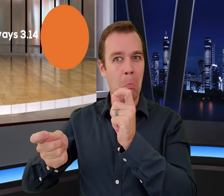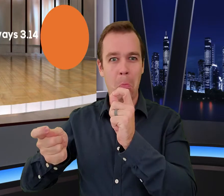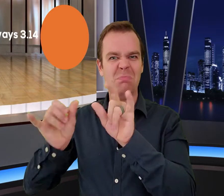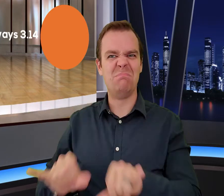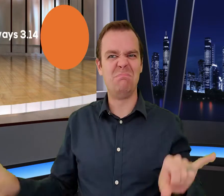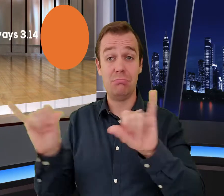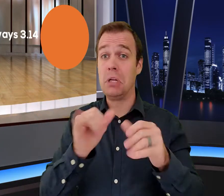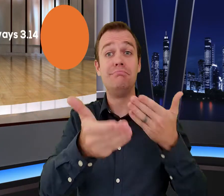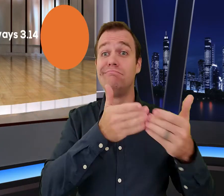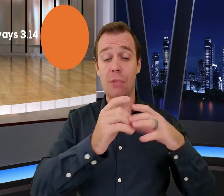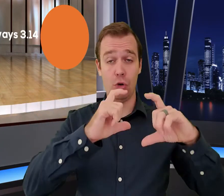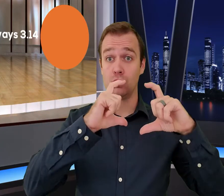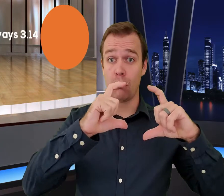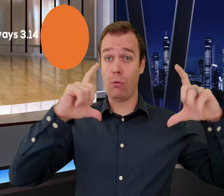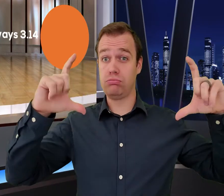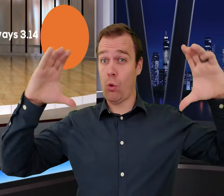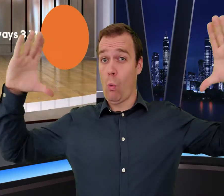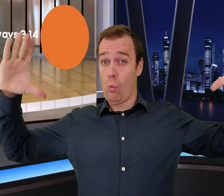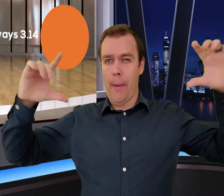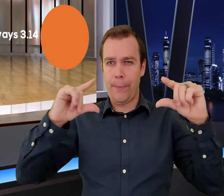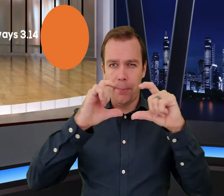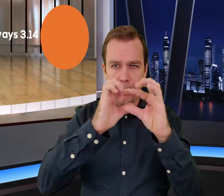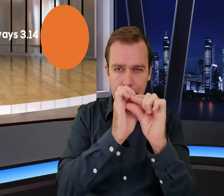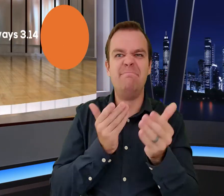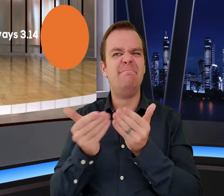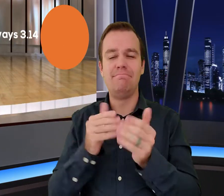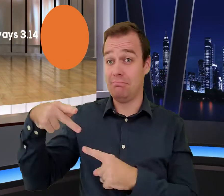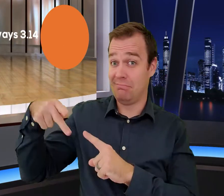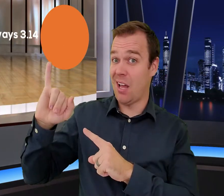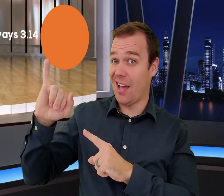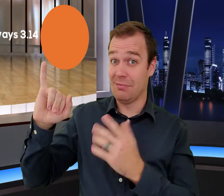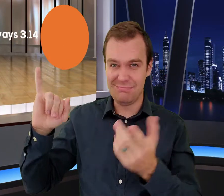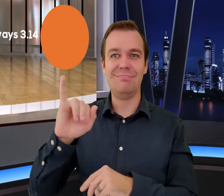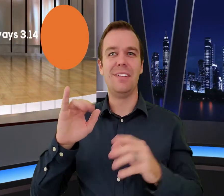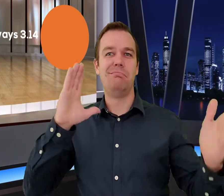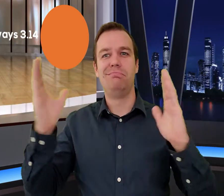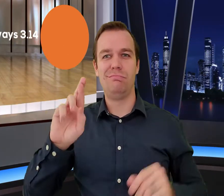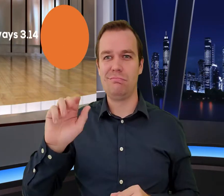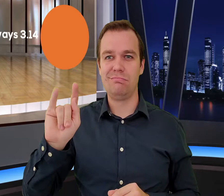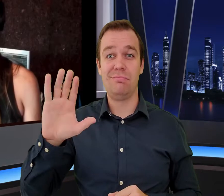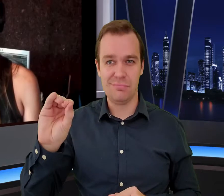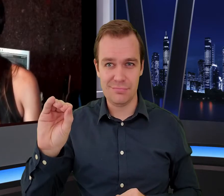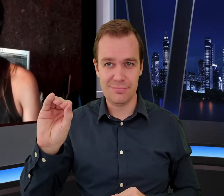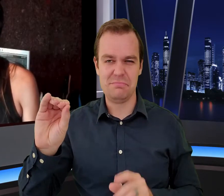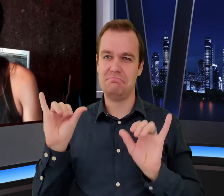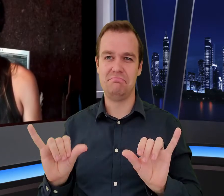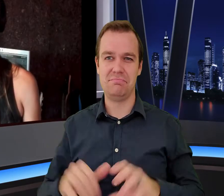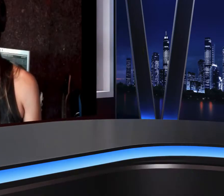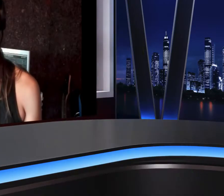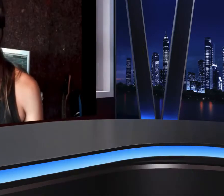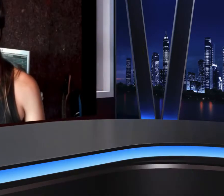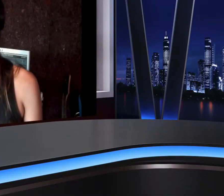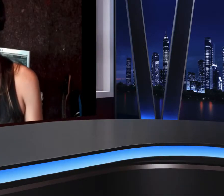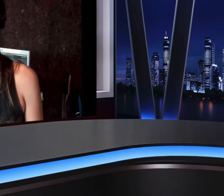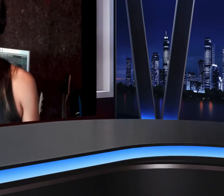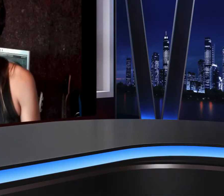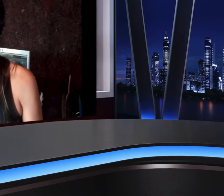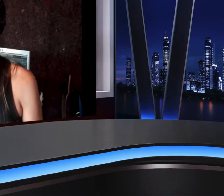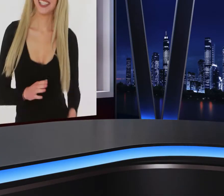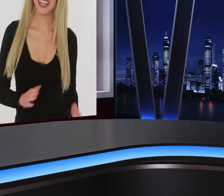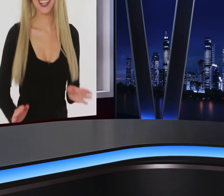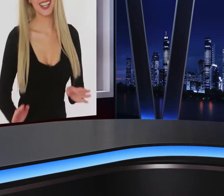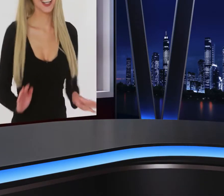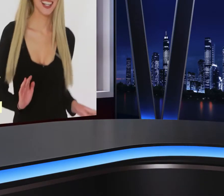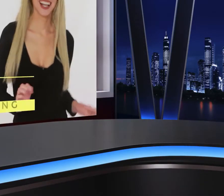the same number, irrespective of the size of the circle, as it's a ratio. Math Uncle makes math